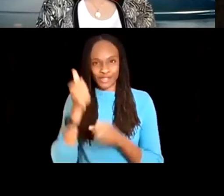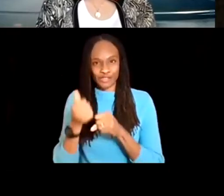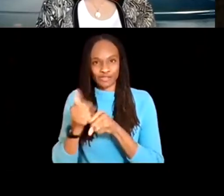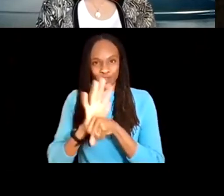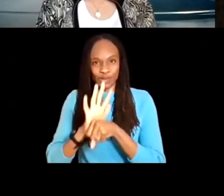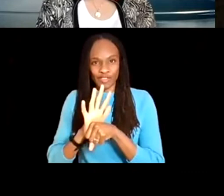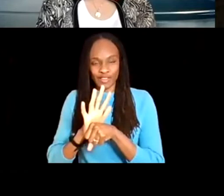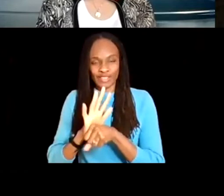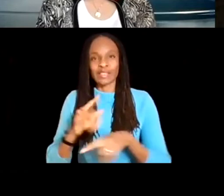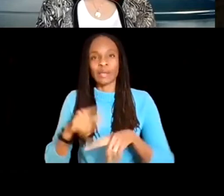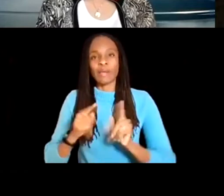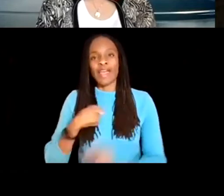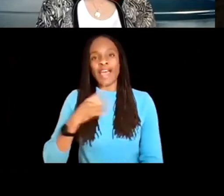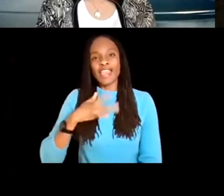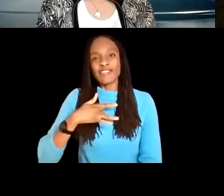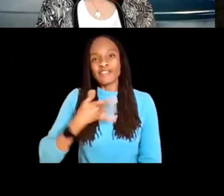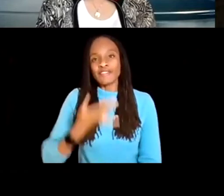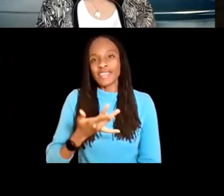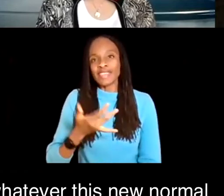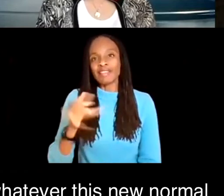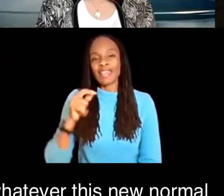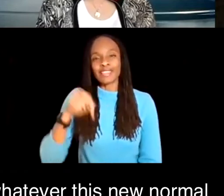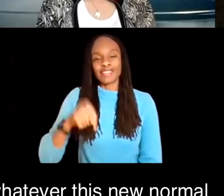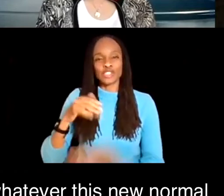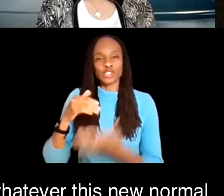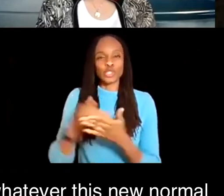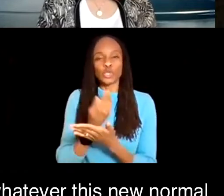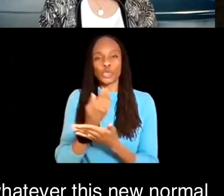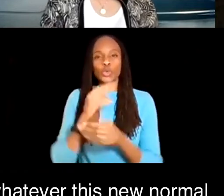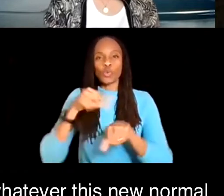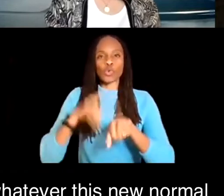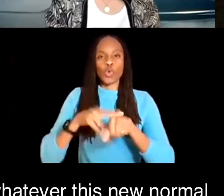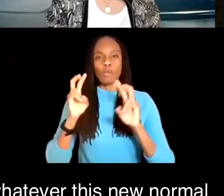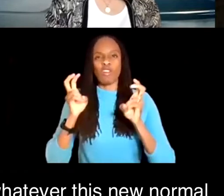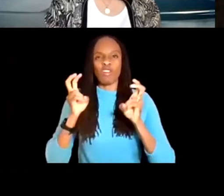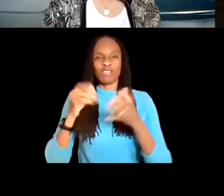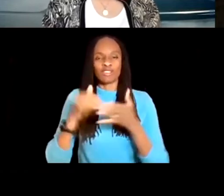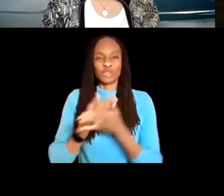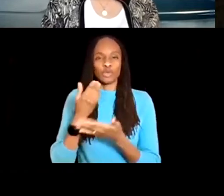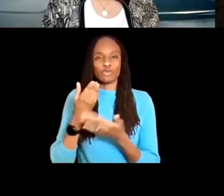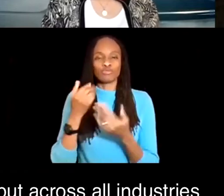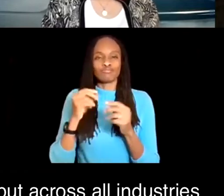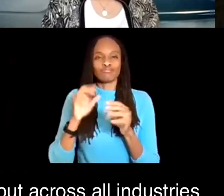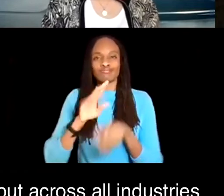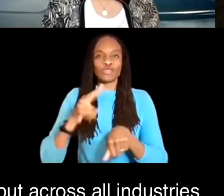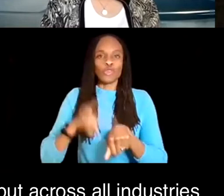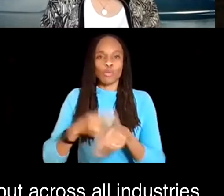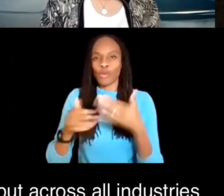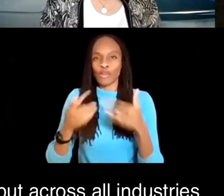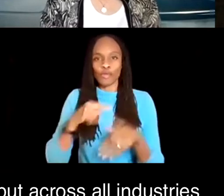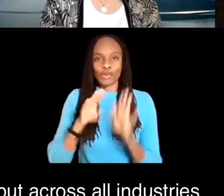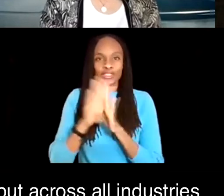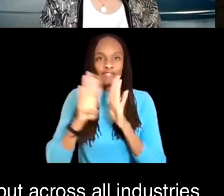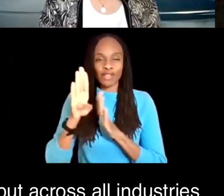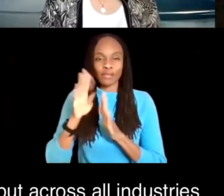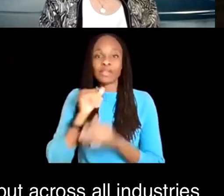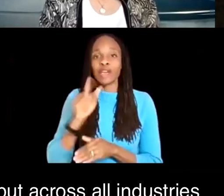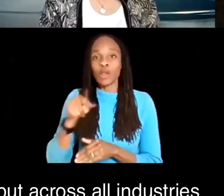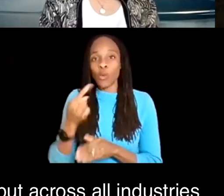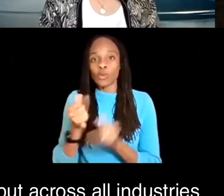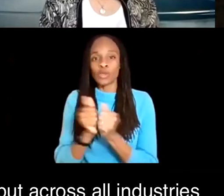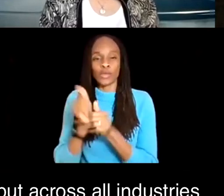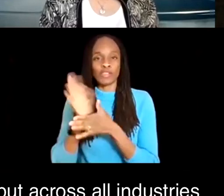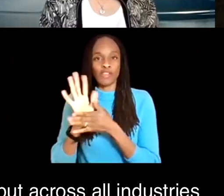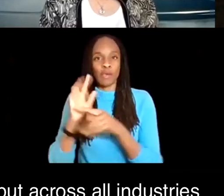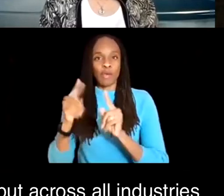like this new normal, whatever this new normal is that we're developing, not just in film, but across all industries,